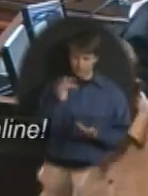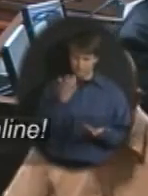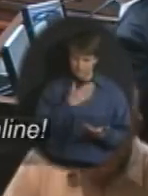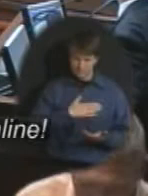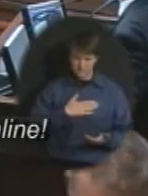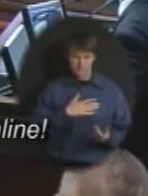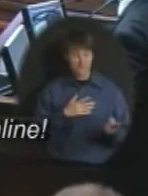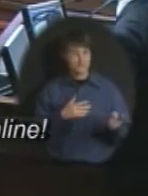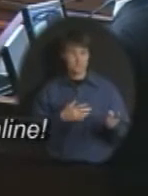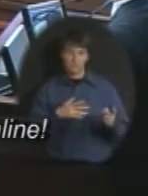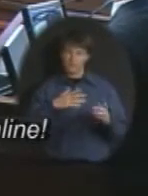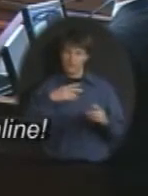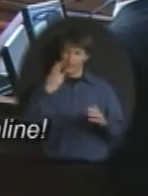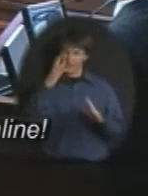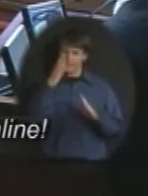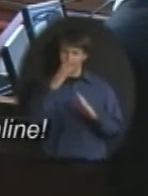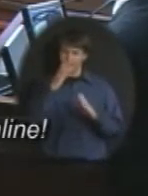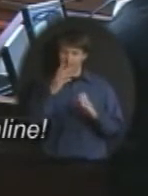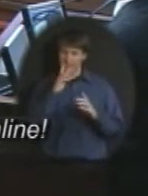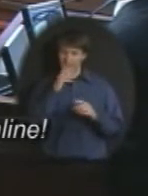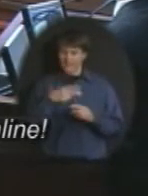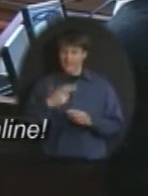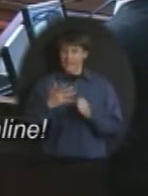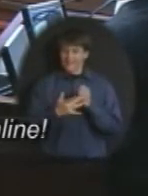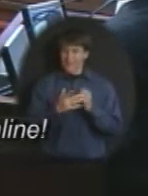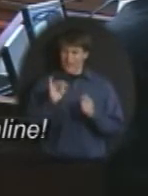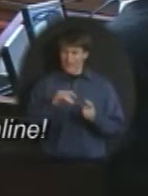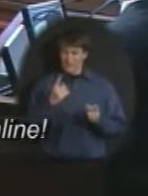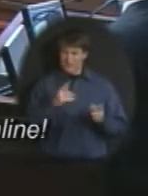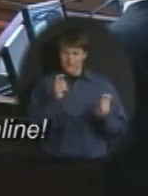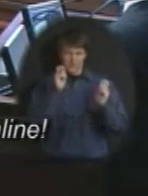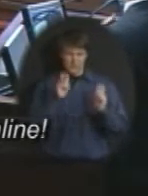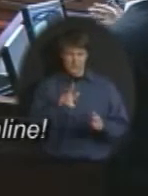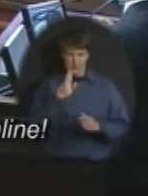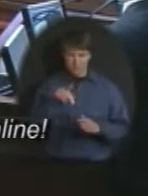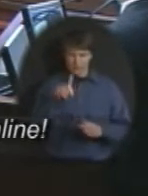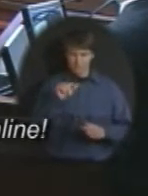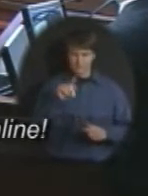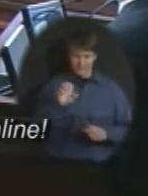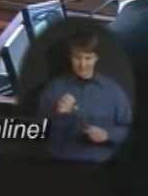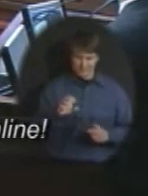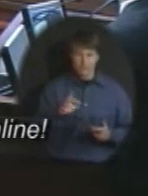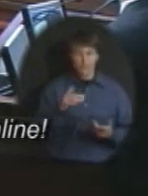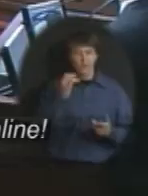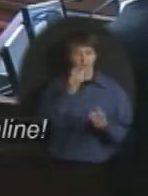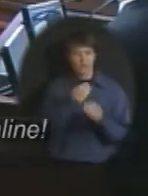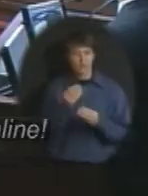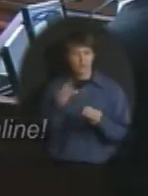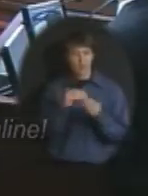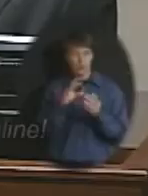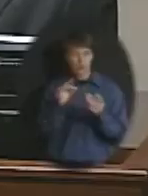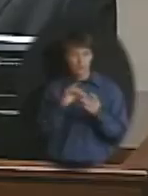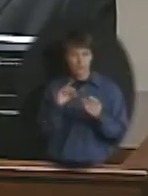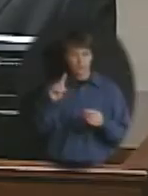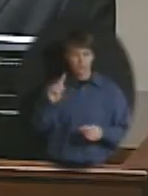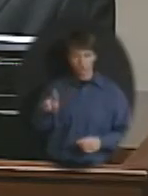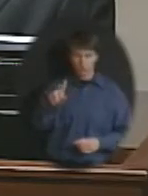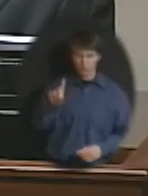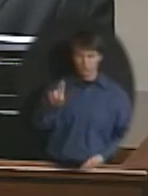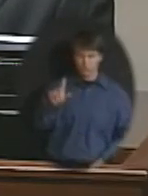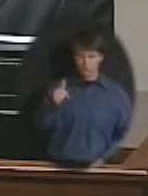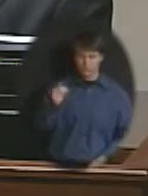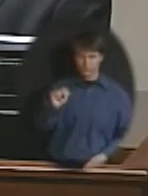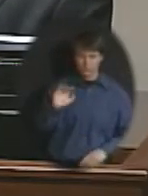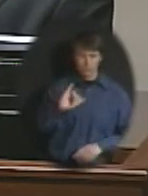I went high-tech on this one. Just a quick update on the 2007 bond and then a few more comments, and Dr. Dugan also has